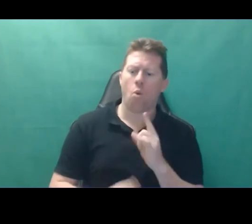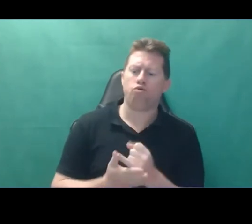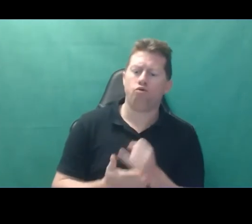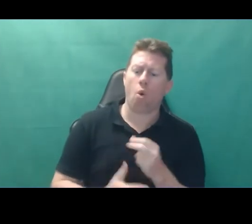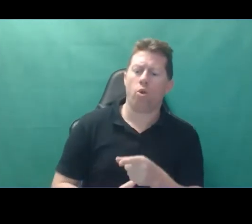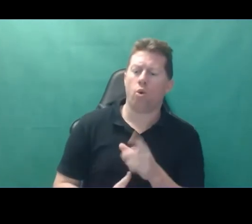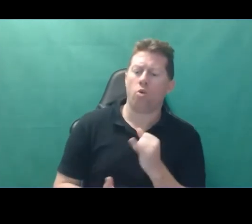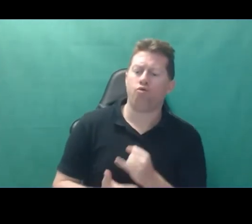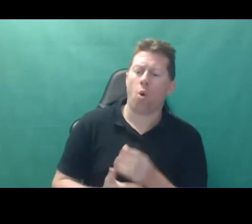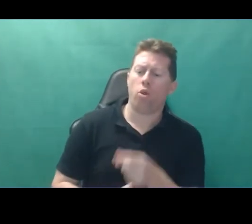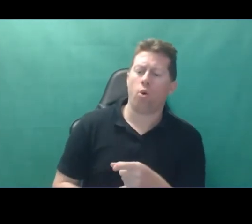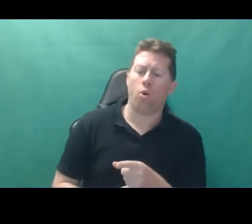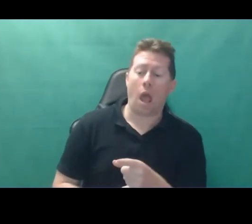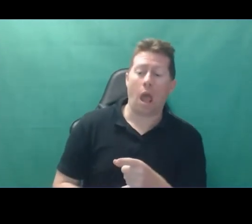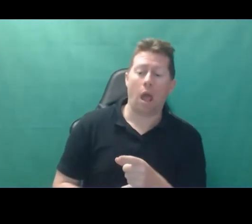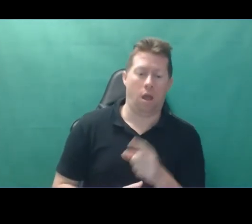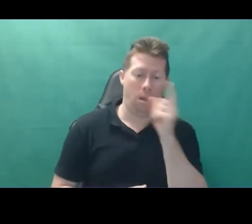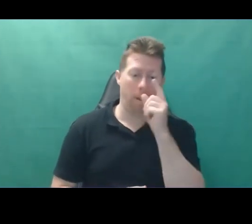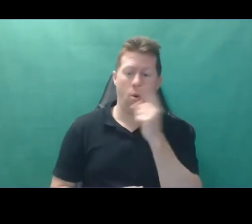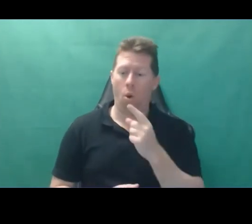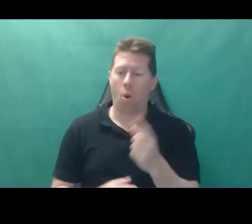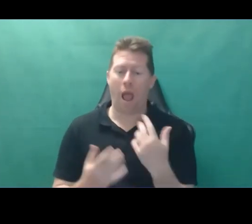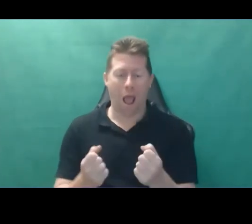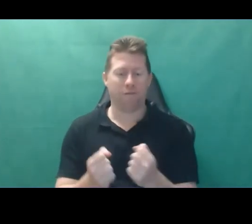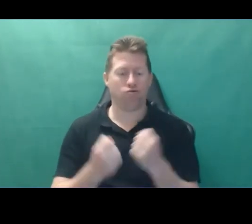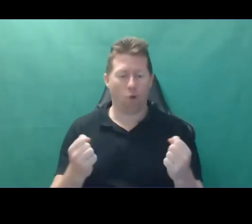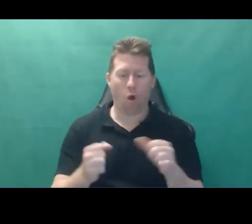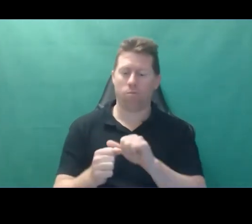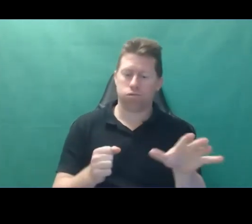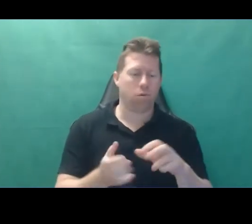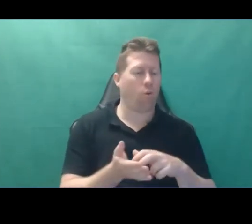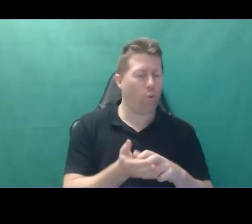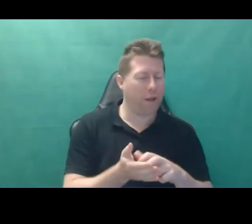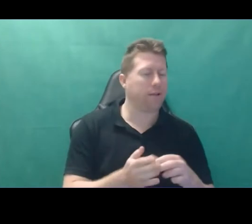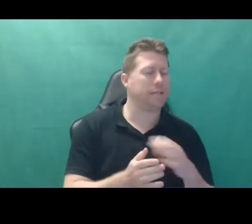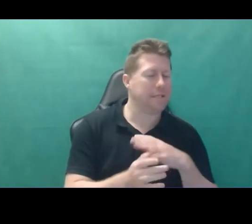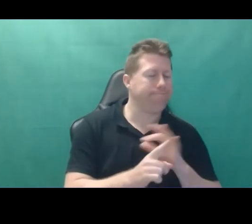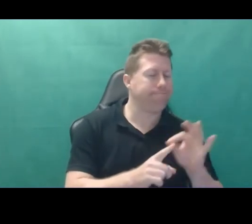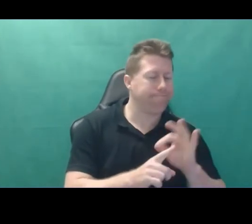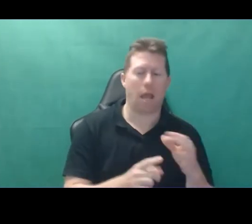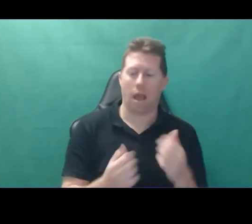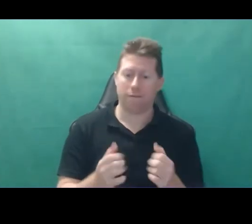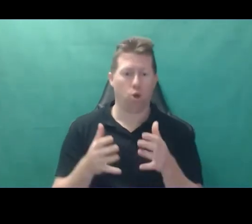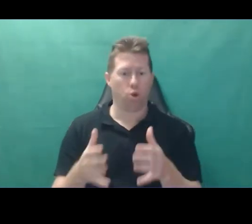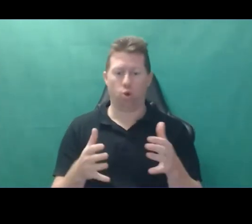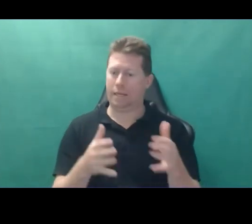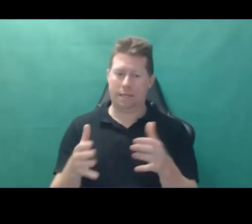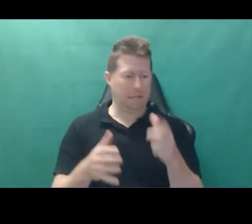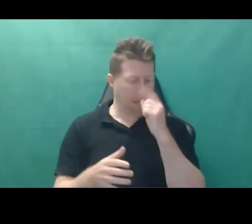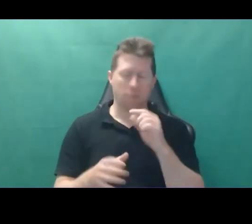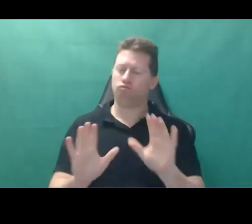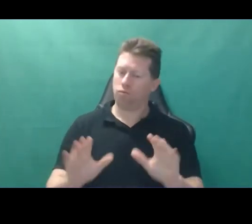but as people with strengths and weaknesses, just like everyone else, people who have unique contributions and needs, which